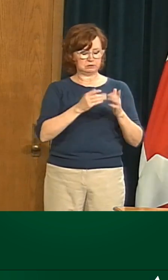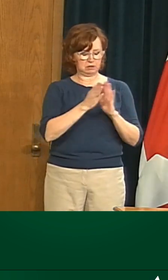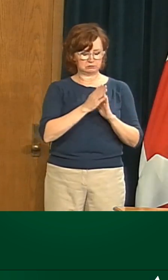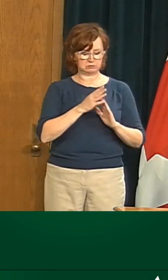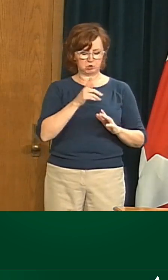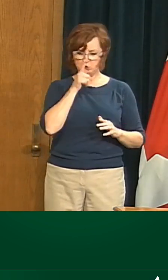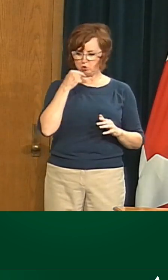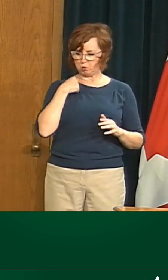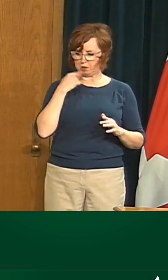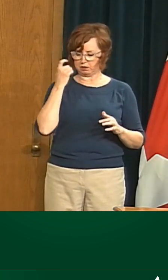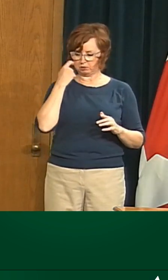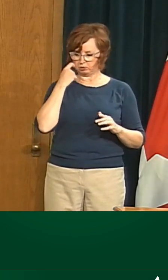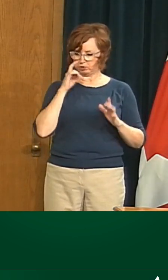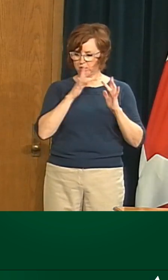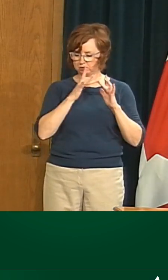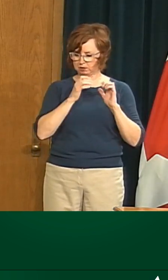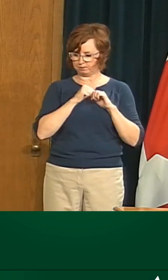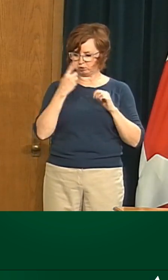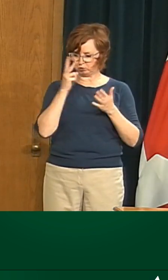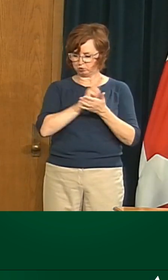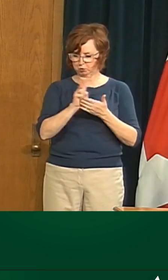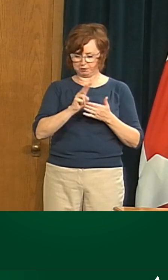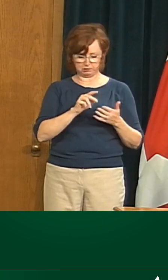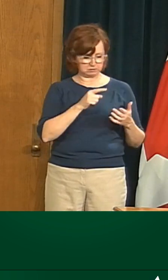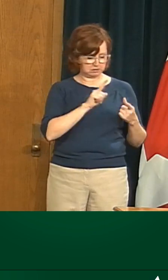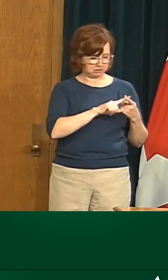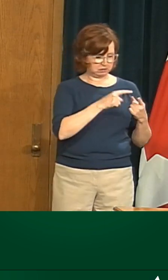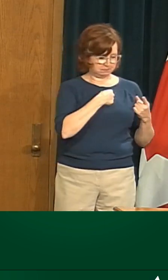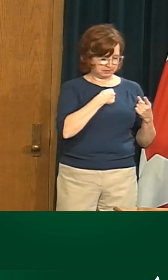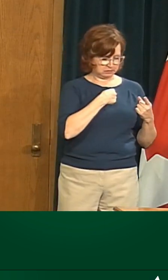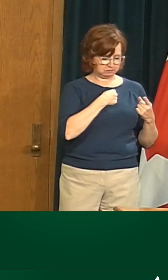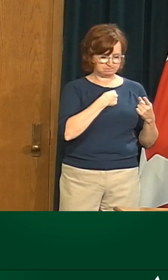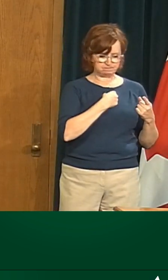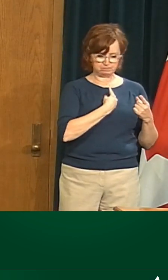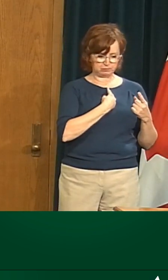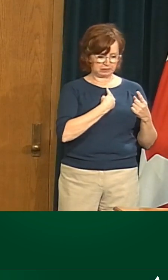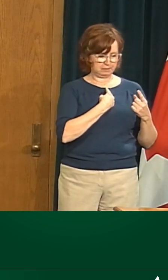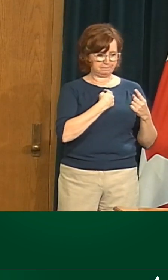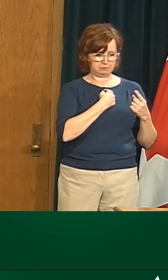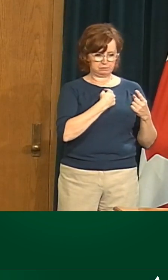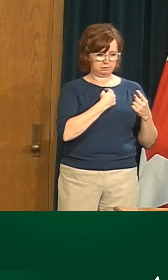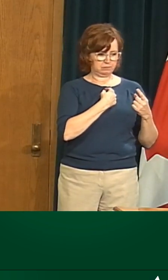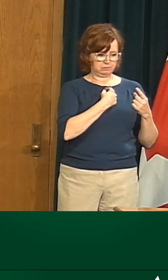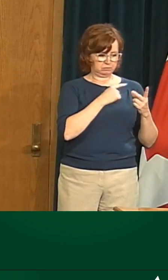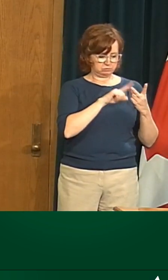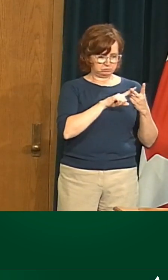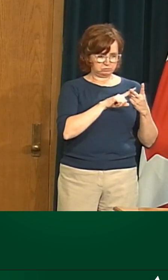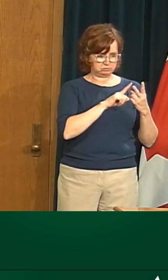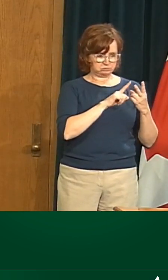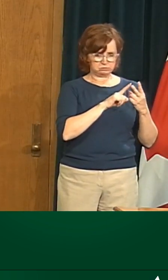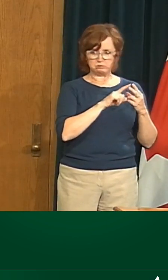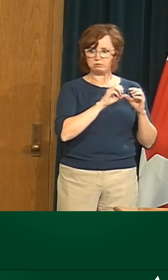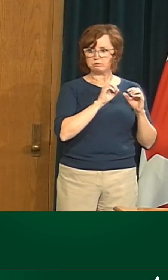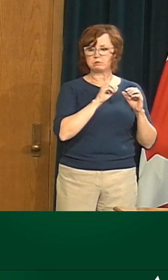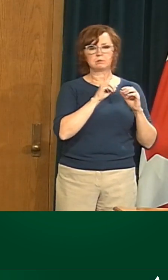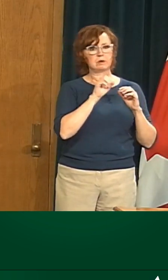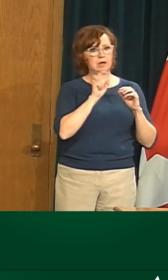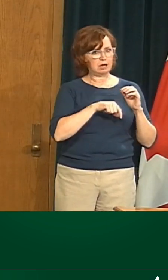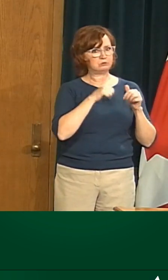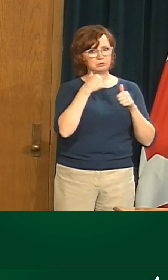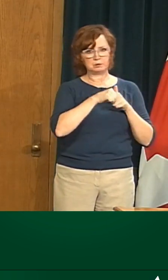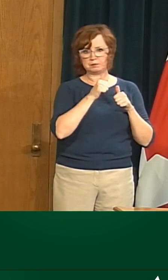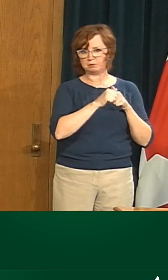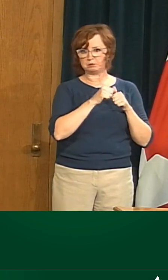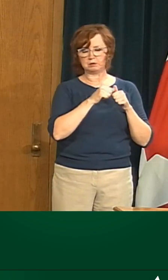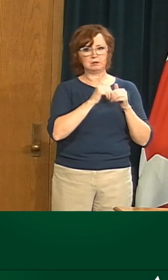answer to that question should in many ways determine what you do today and who you become in contact with today. And last but certainly not